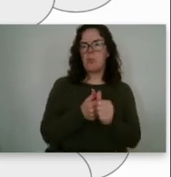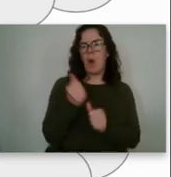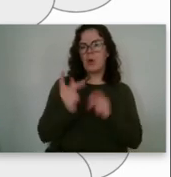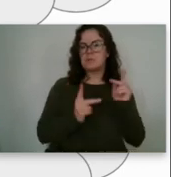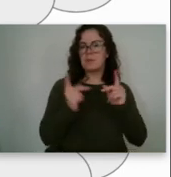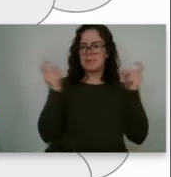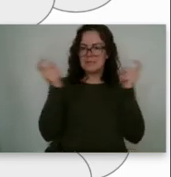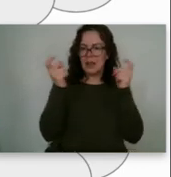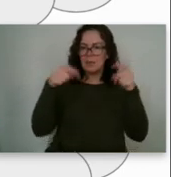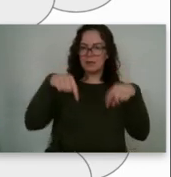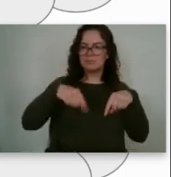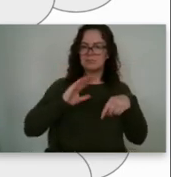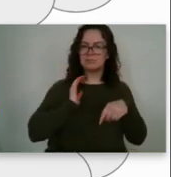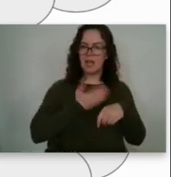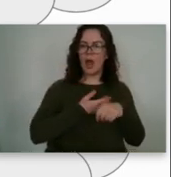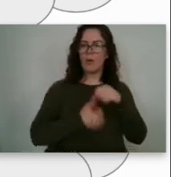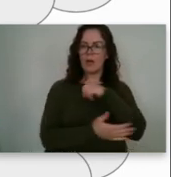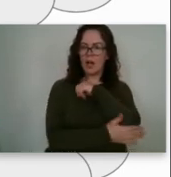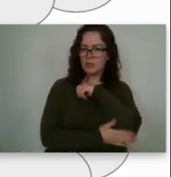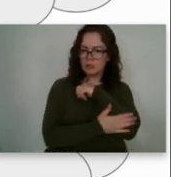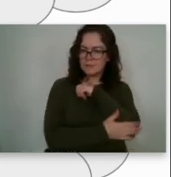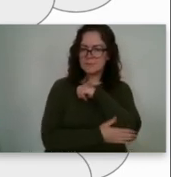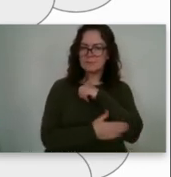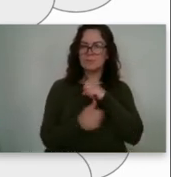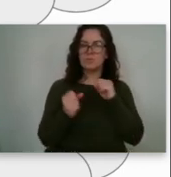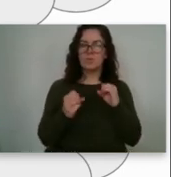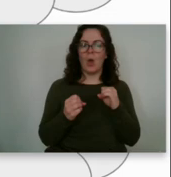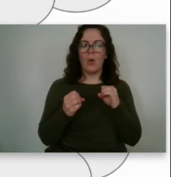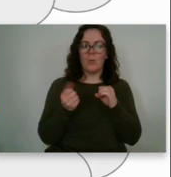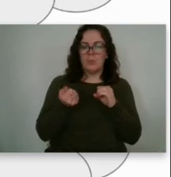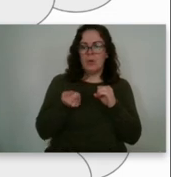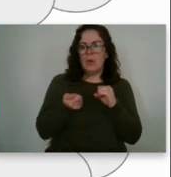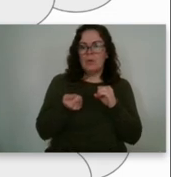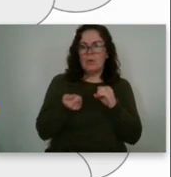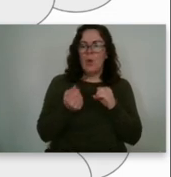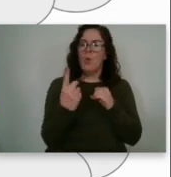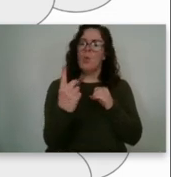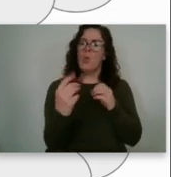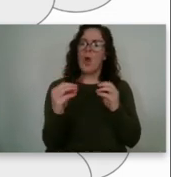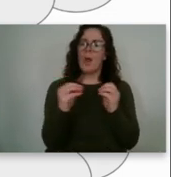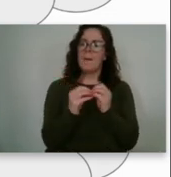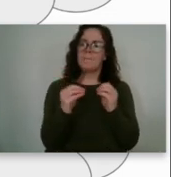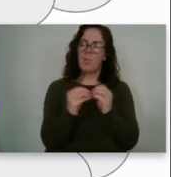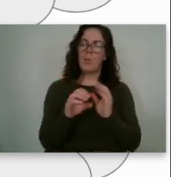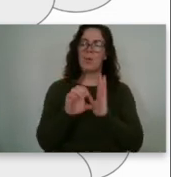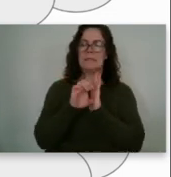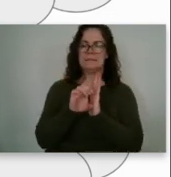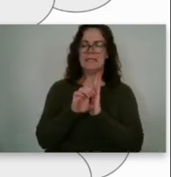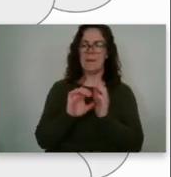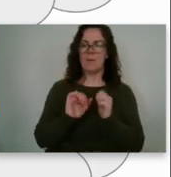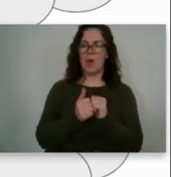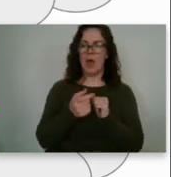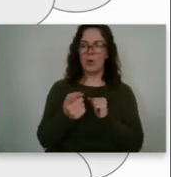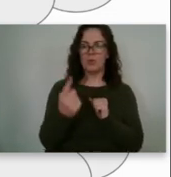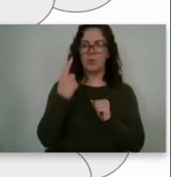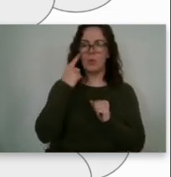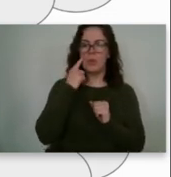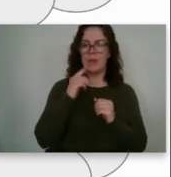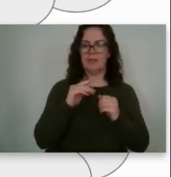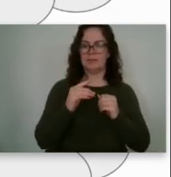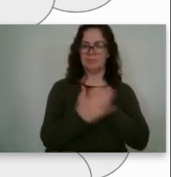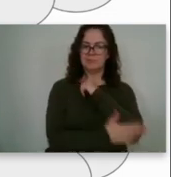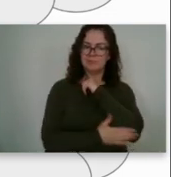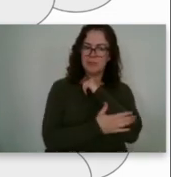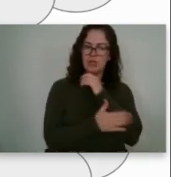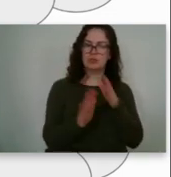country. So go just give some other examples. Give one more example of how you think your country shares